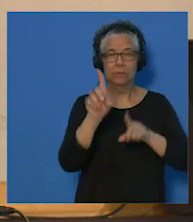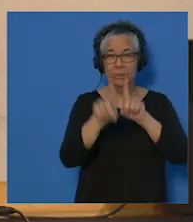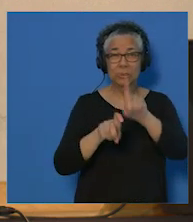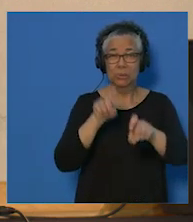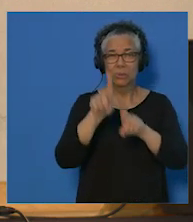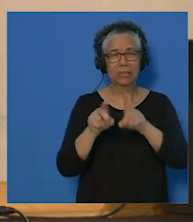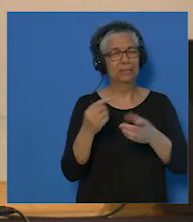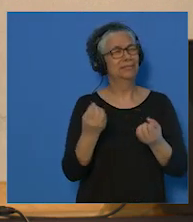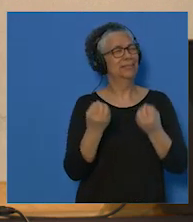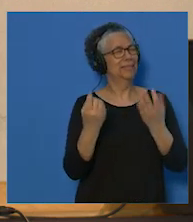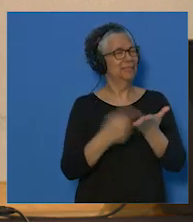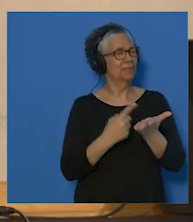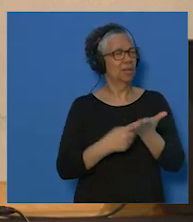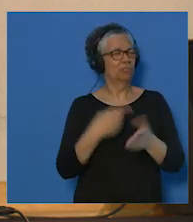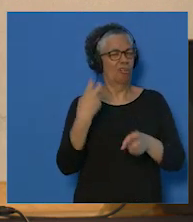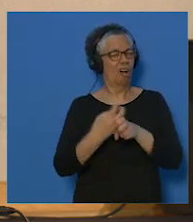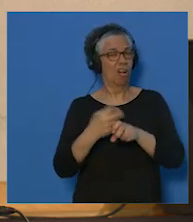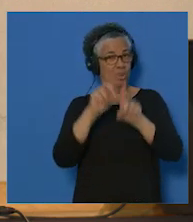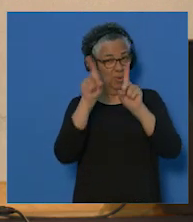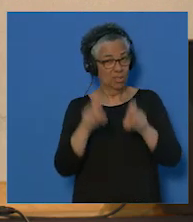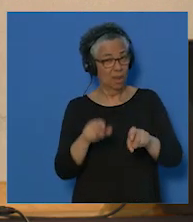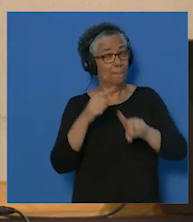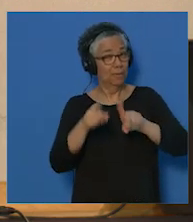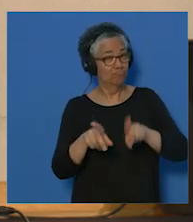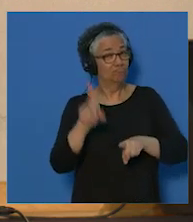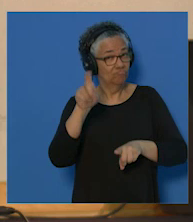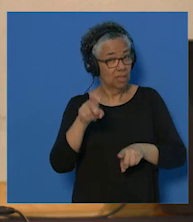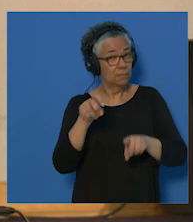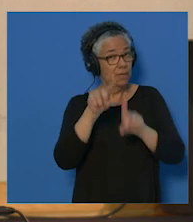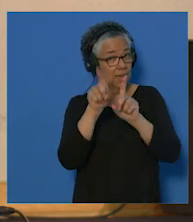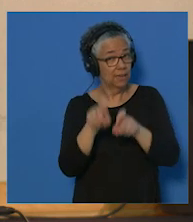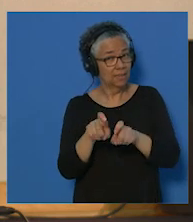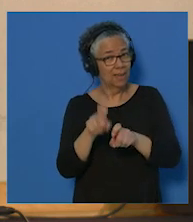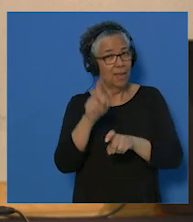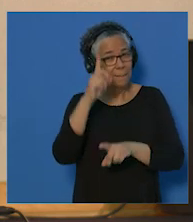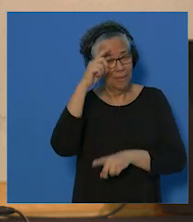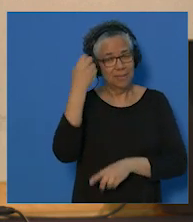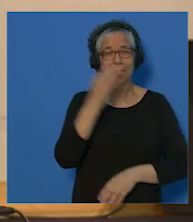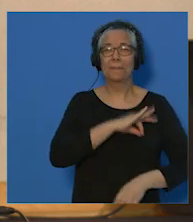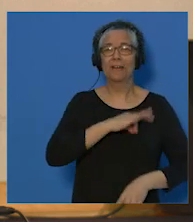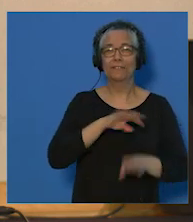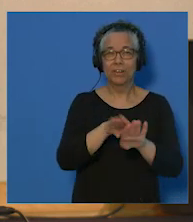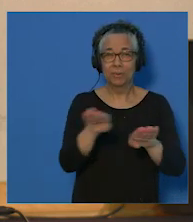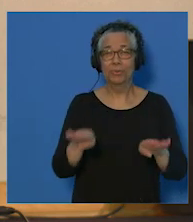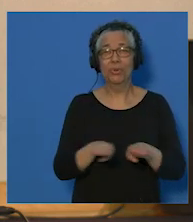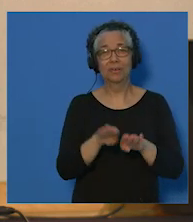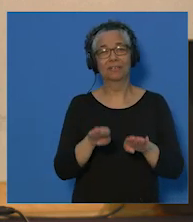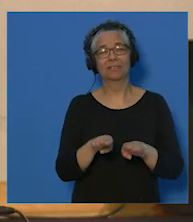many times tough questions, but they must be asked because the benefit of Bermuda